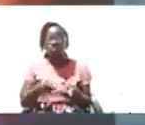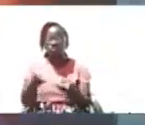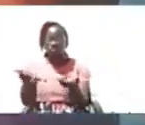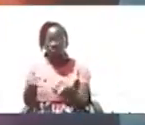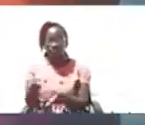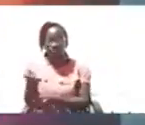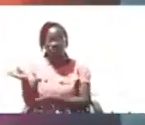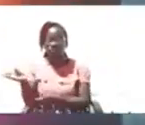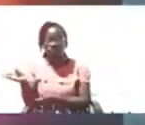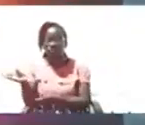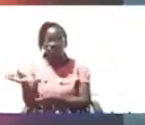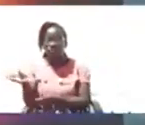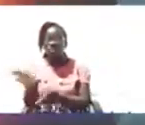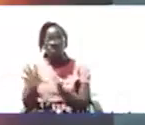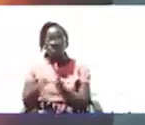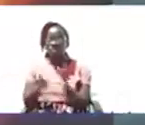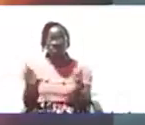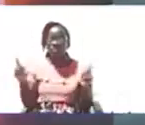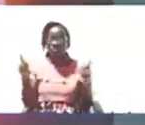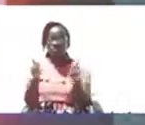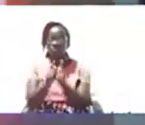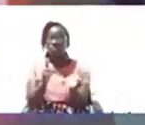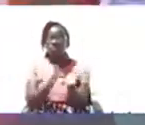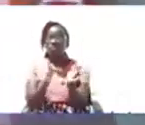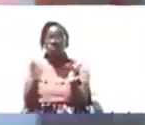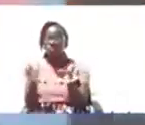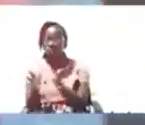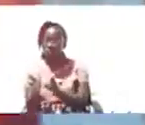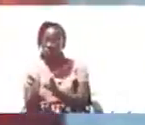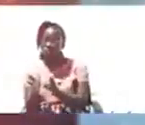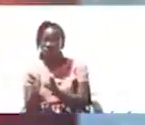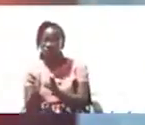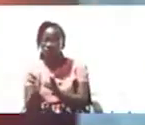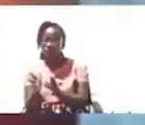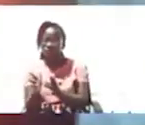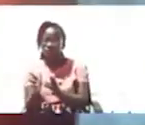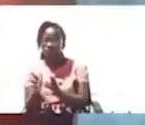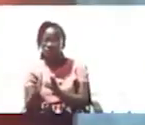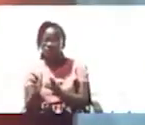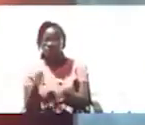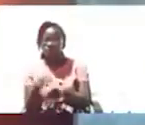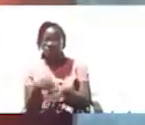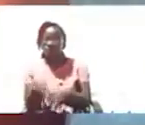And then he met them on the way.